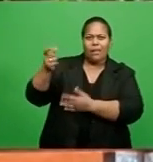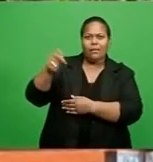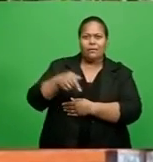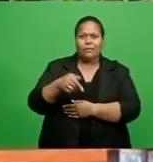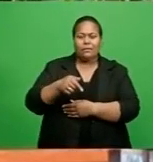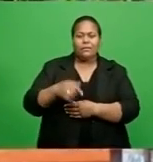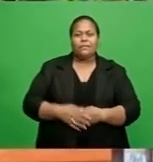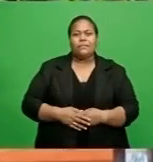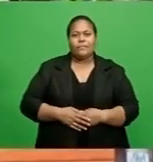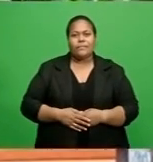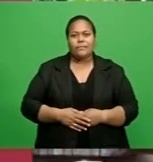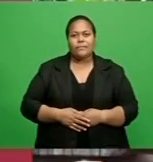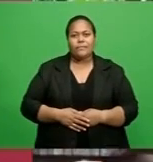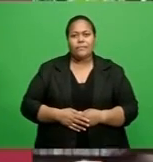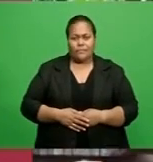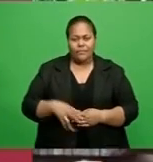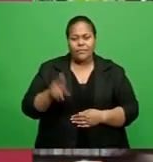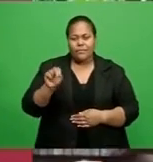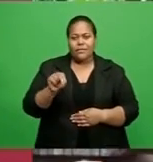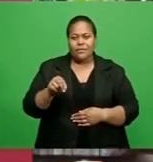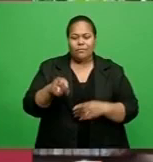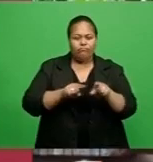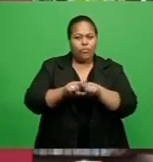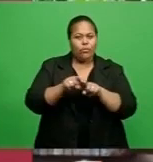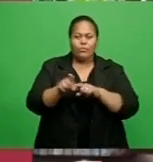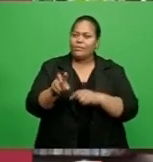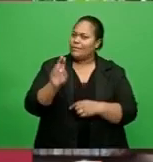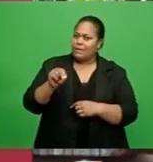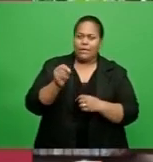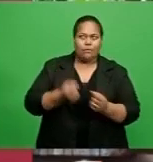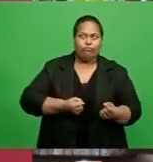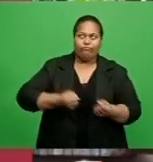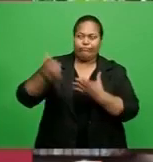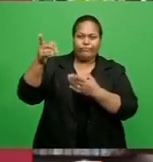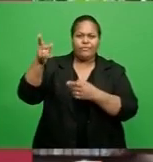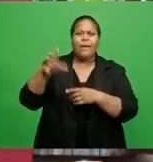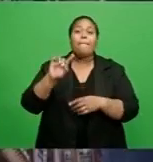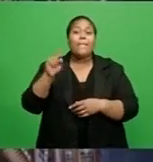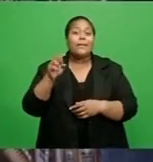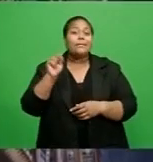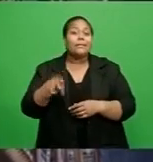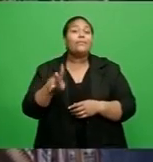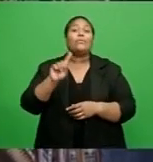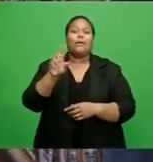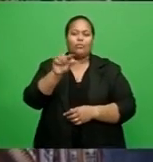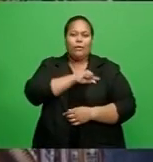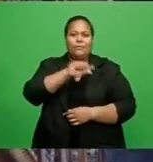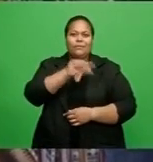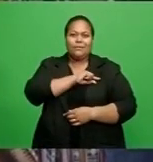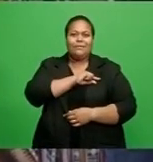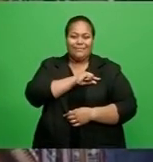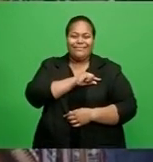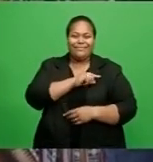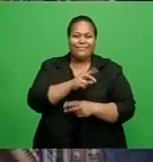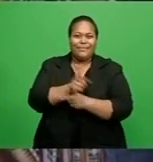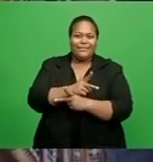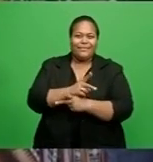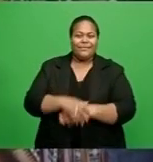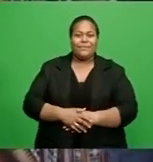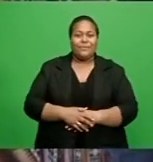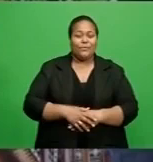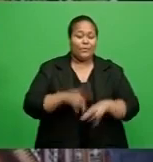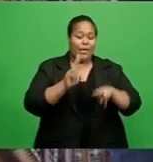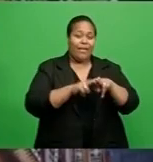actually would, the majority of them would like to have certified products. At present,